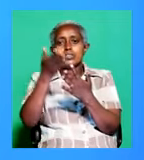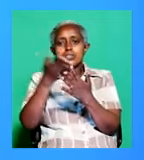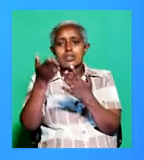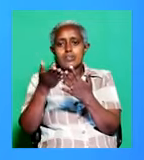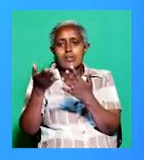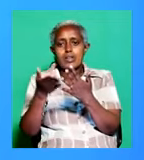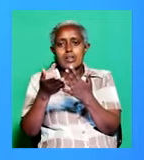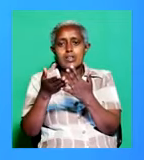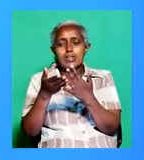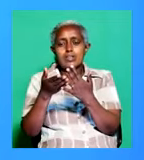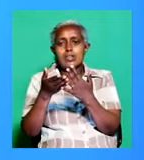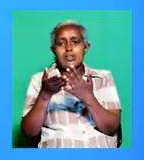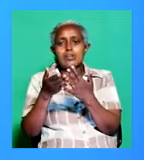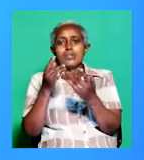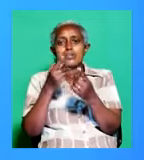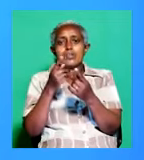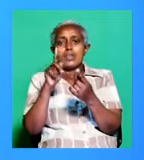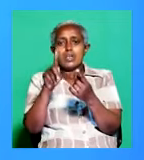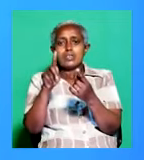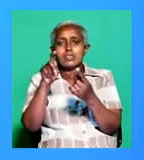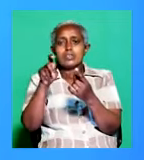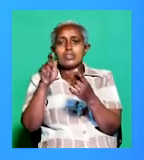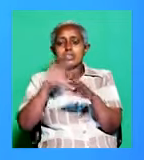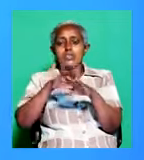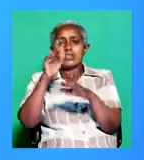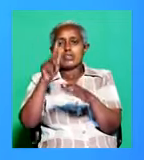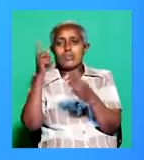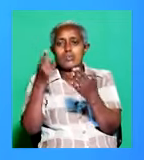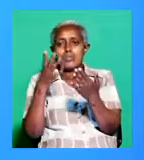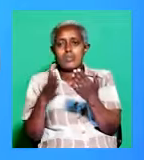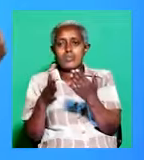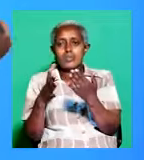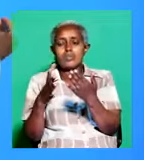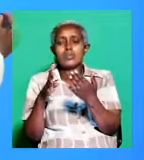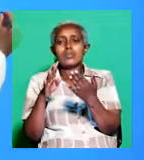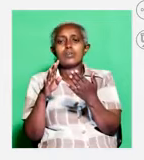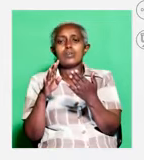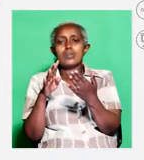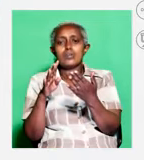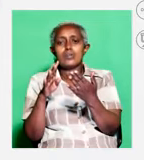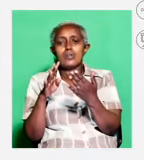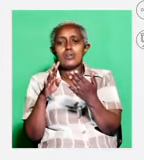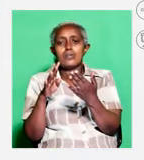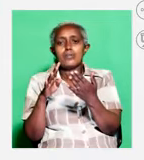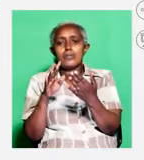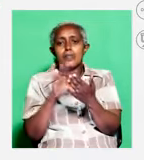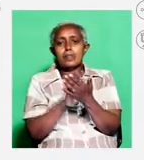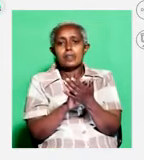interval, for x greater than 1 over 4, for